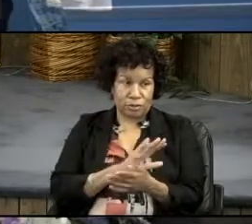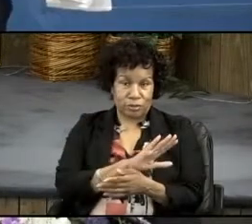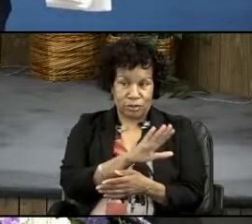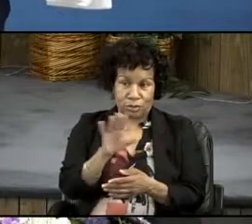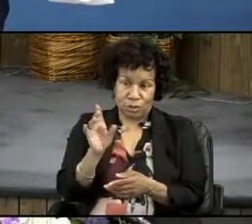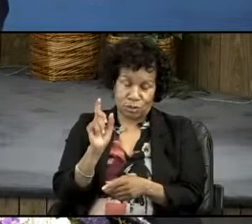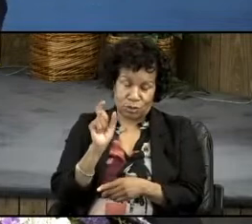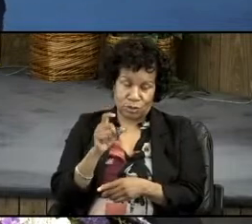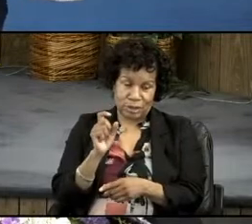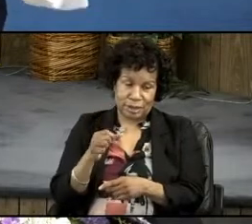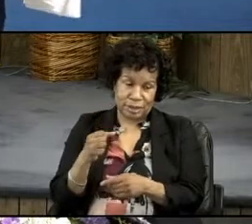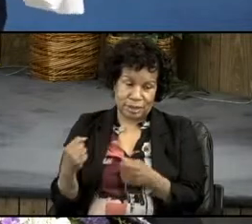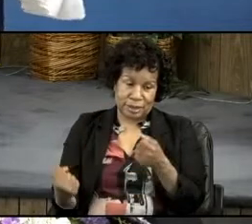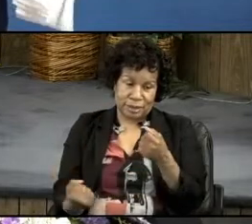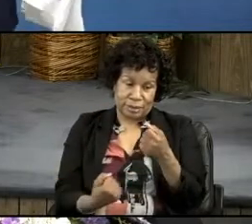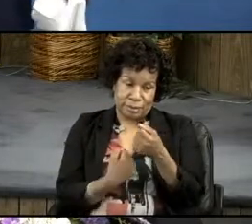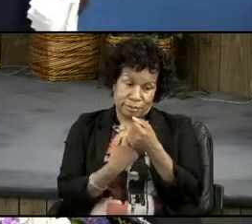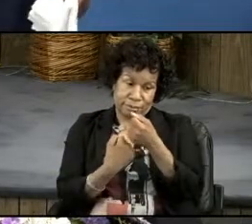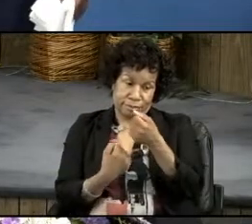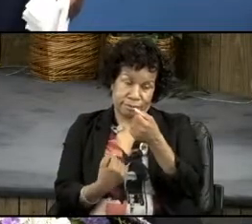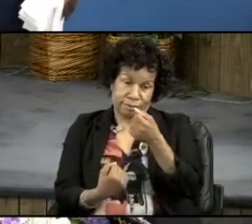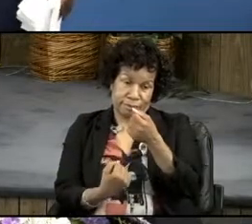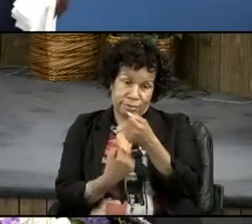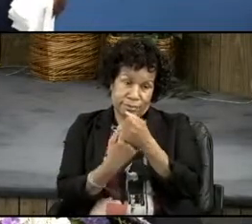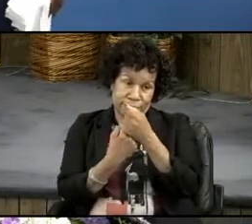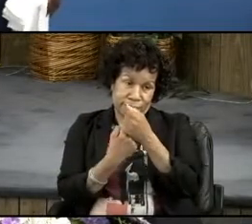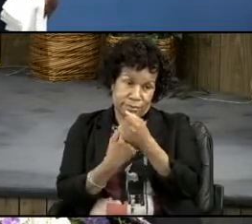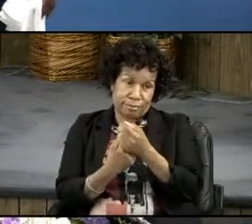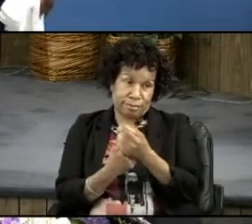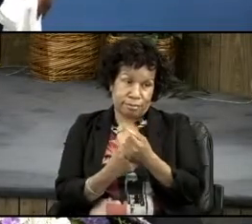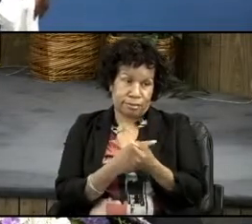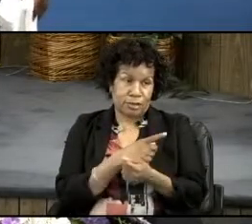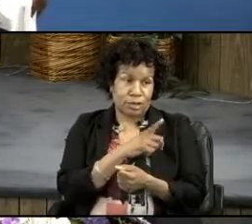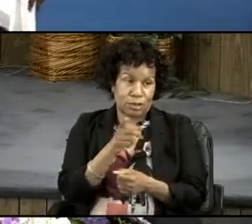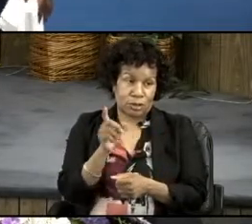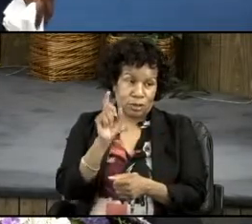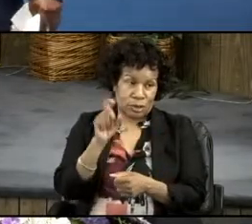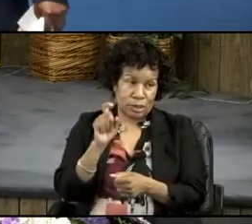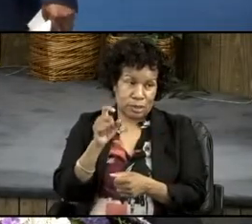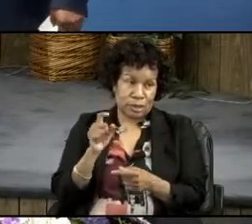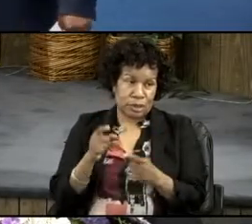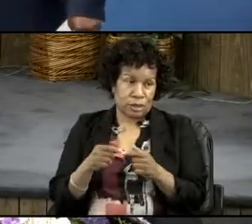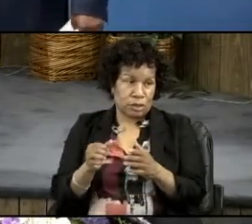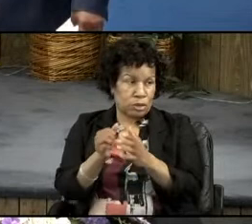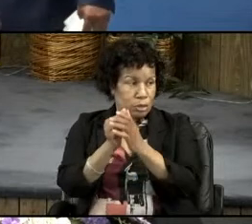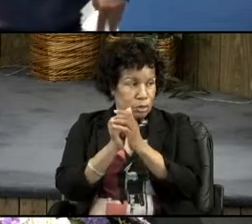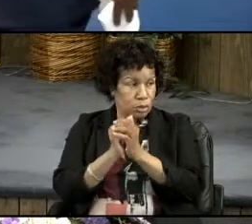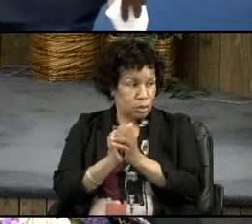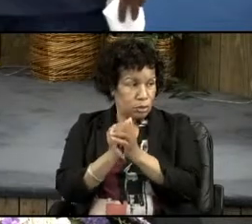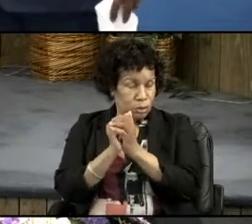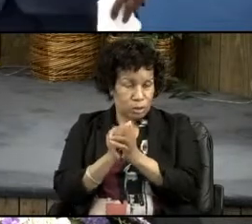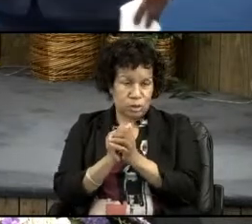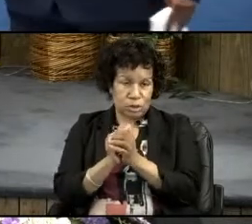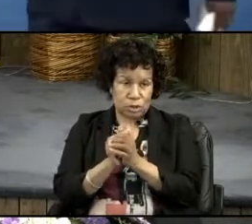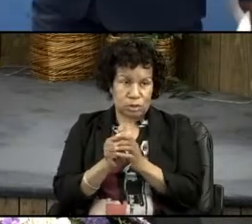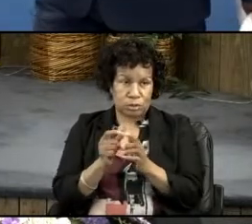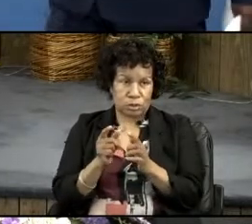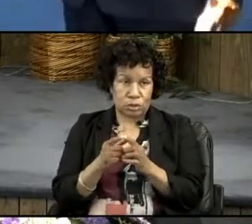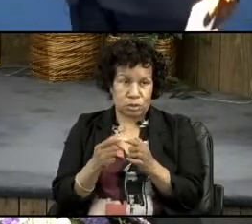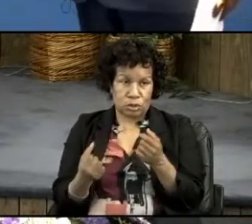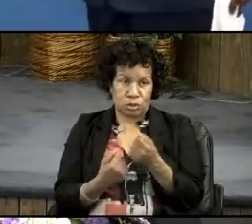you. That's the kind of, you need the kind of worship where people around you who don't want to worship, they just get their